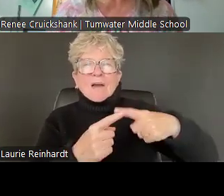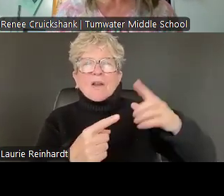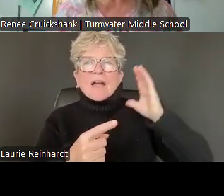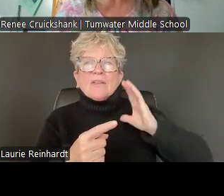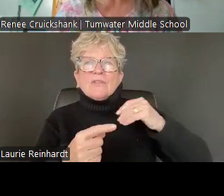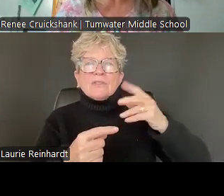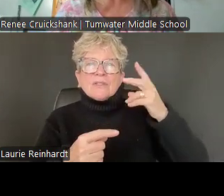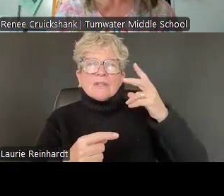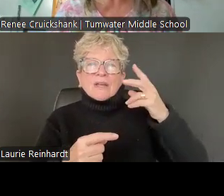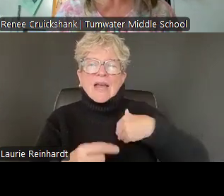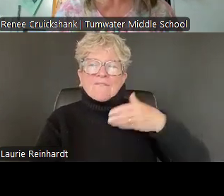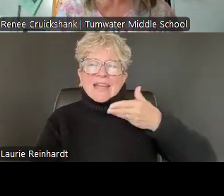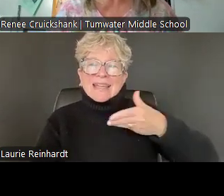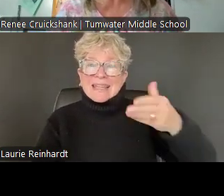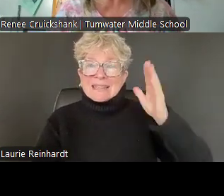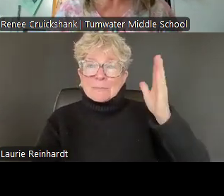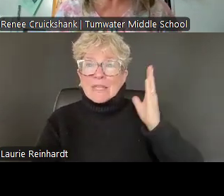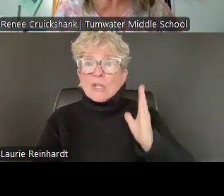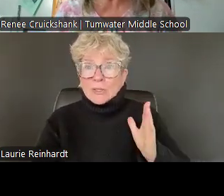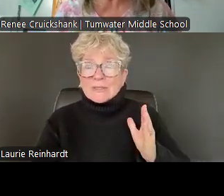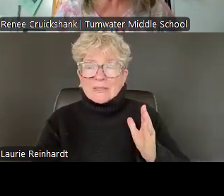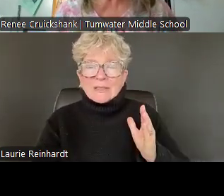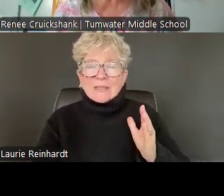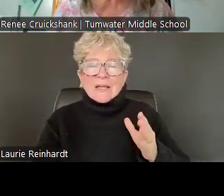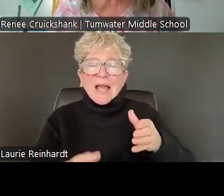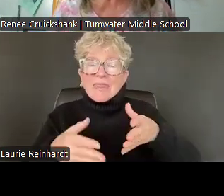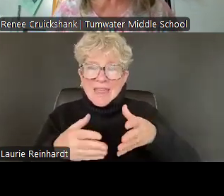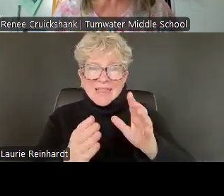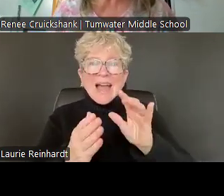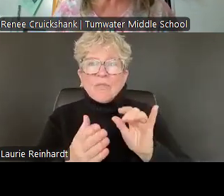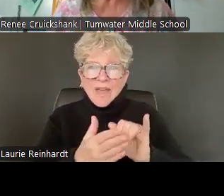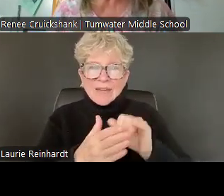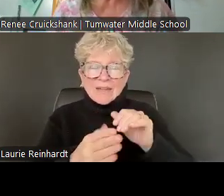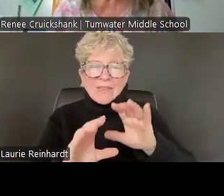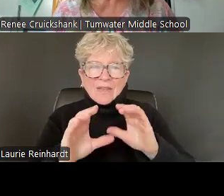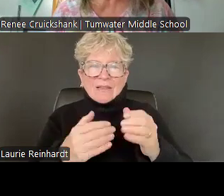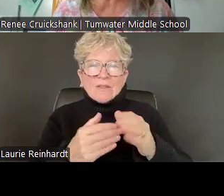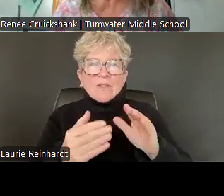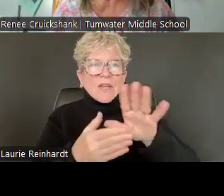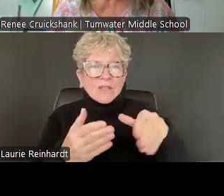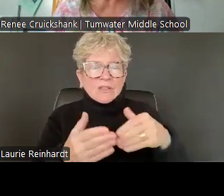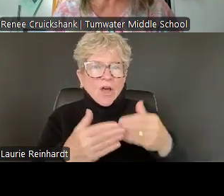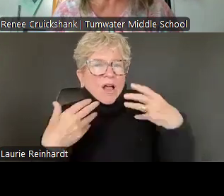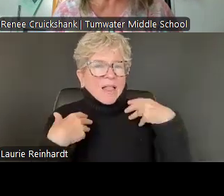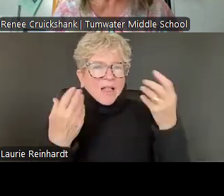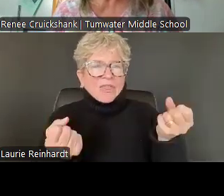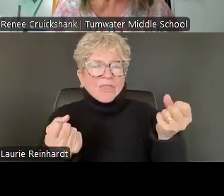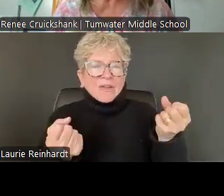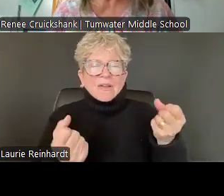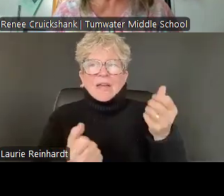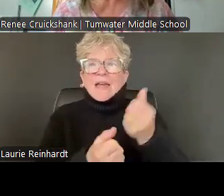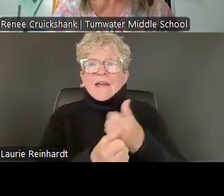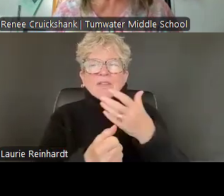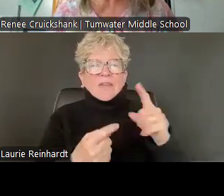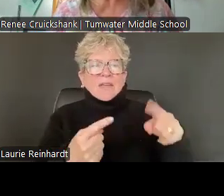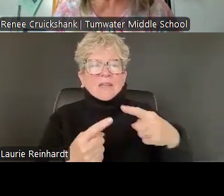lot of guest speakers, and so they again allowed that. So it is all health, and everything is about our